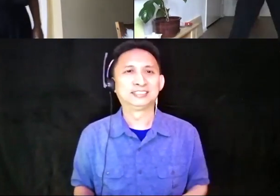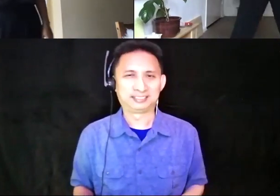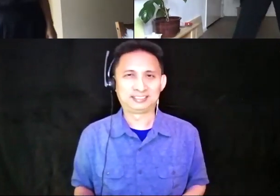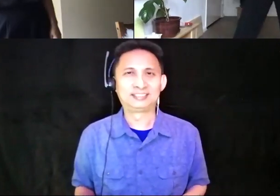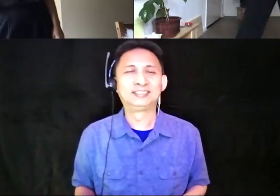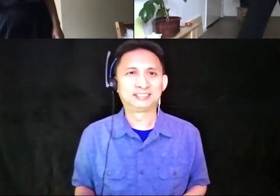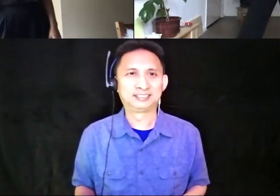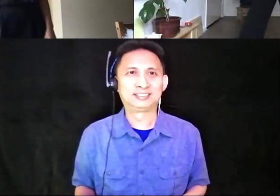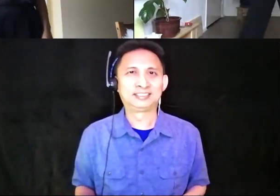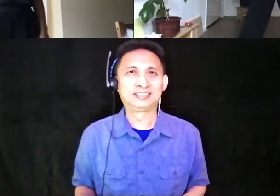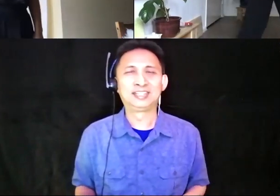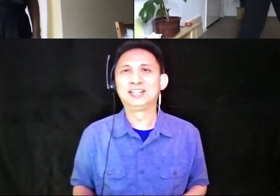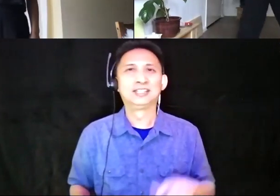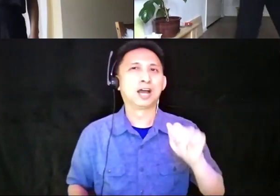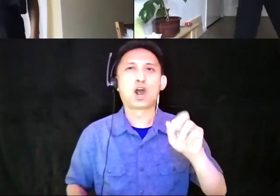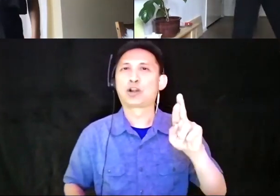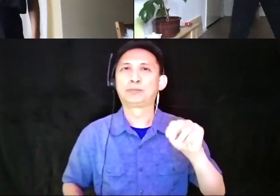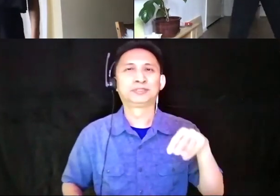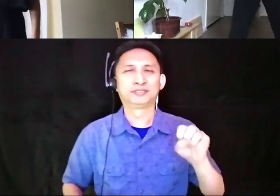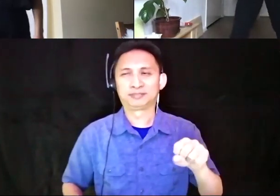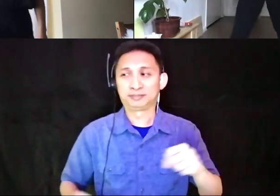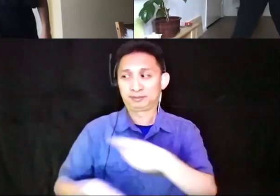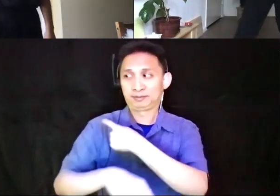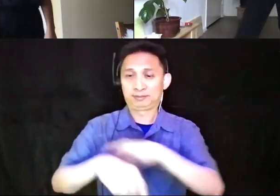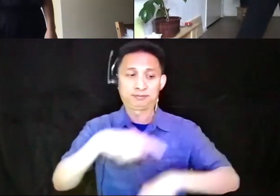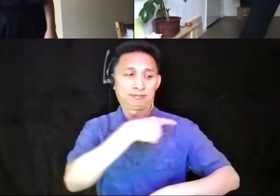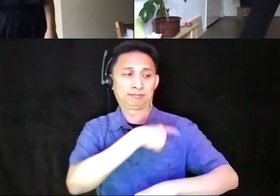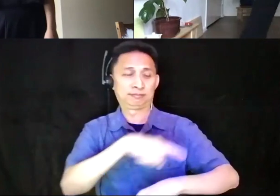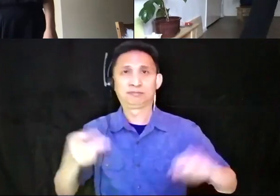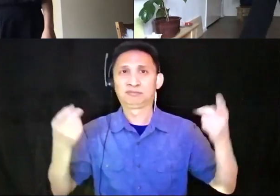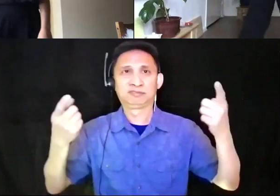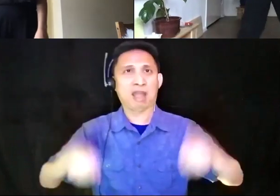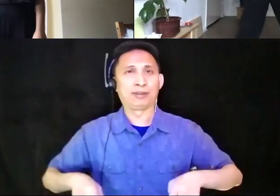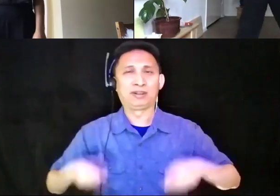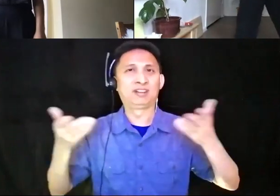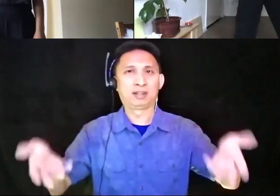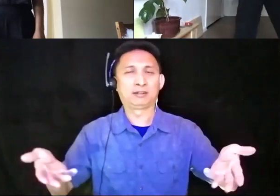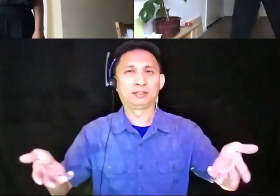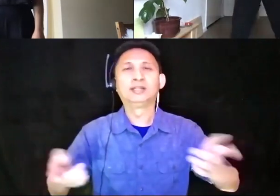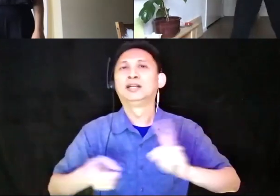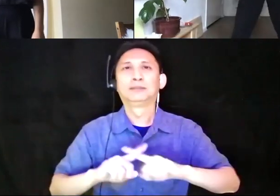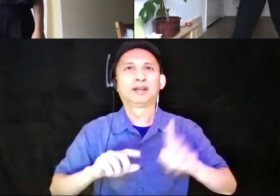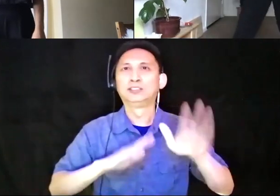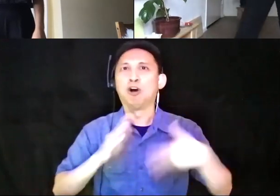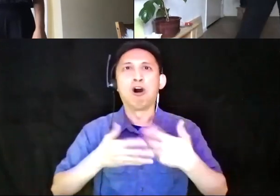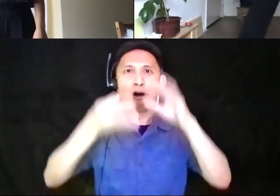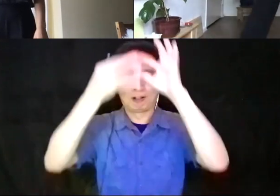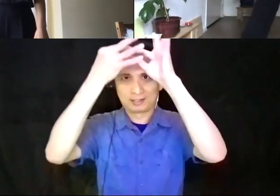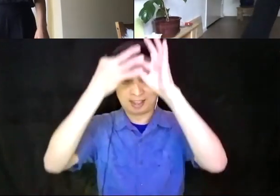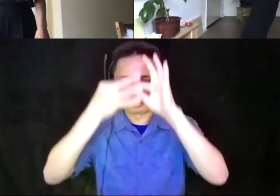My arms just happen to be there, but it's all coming from the hips.